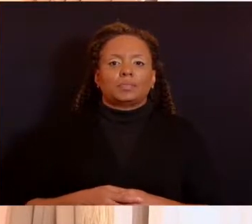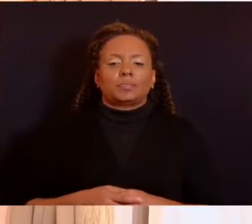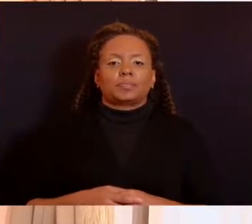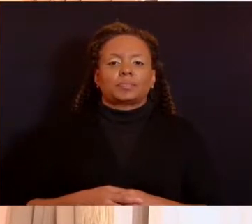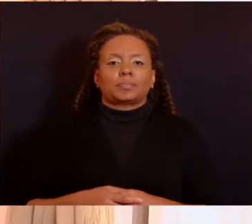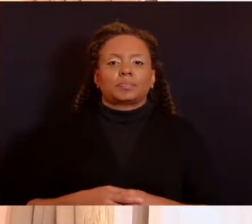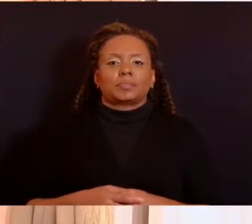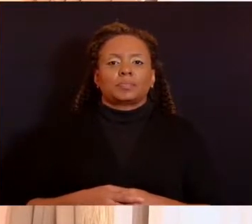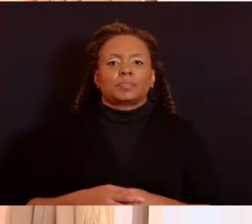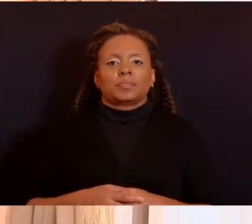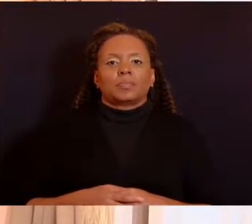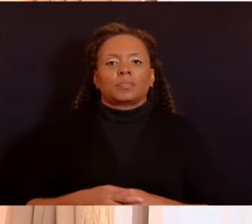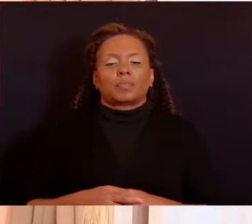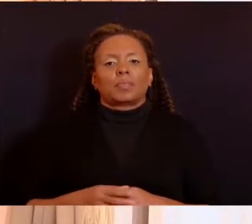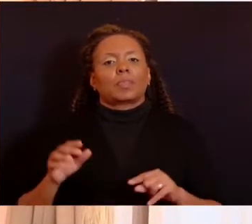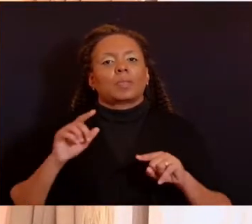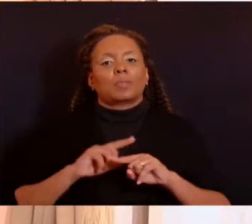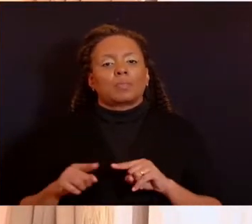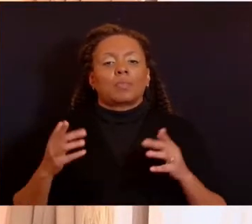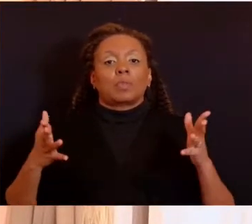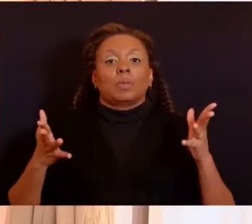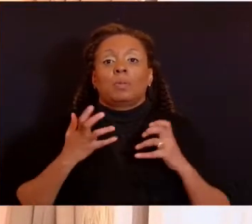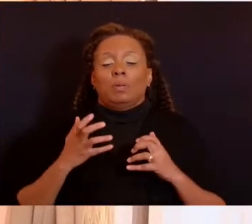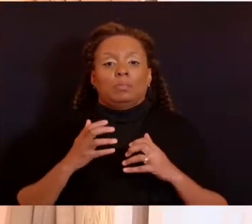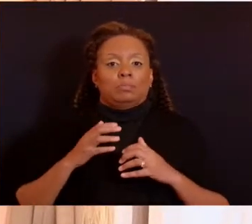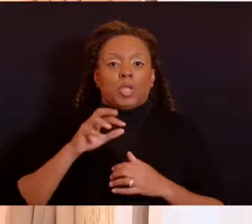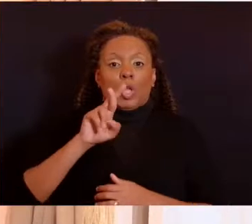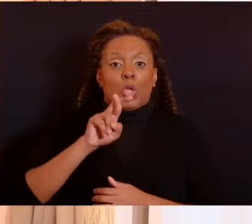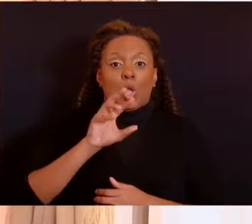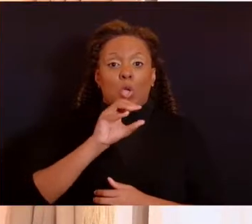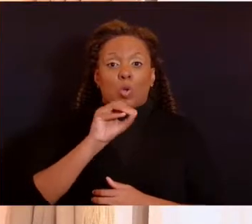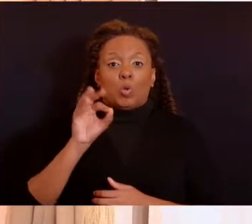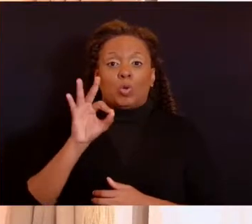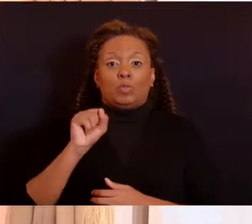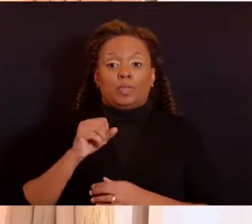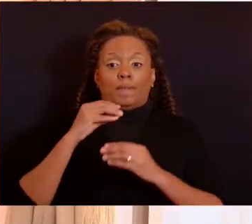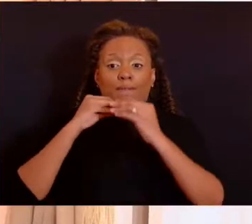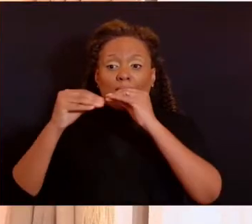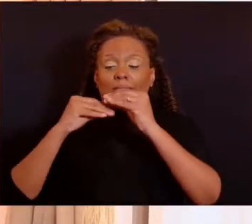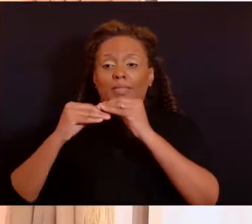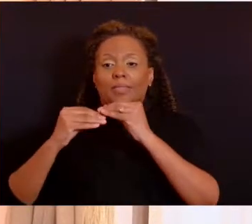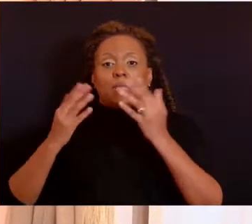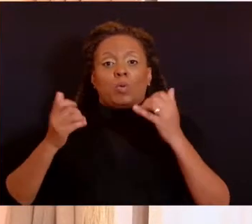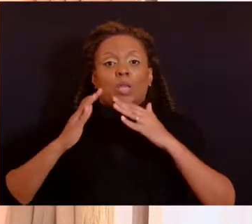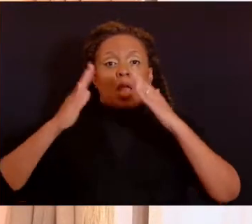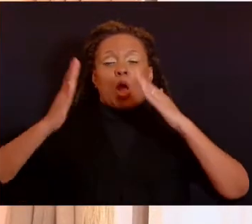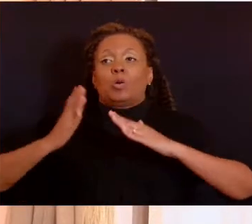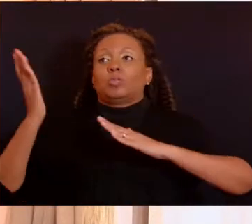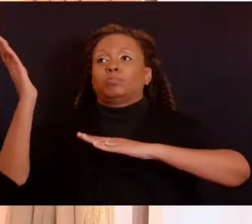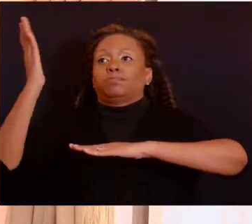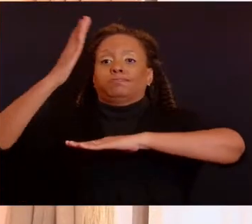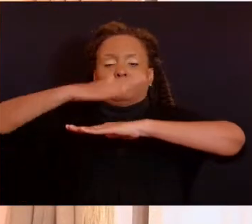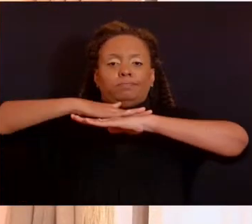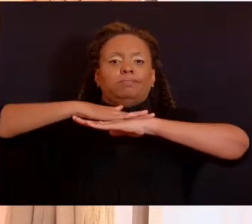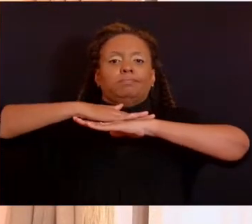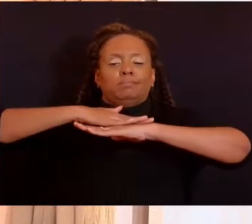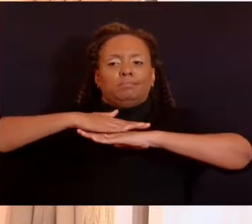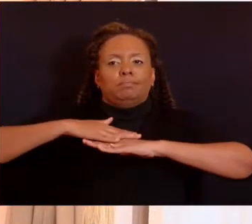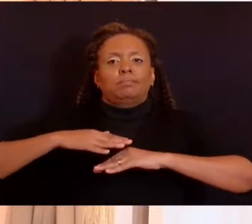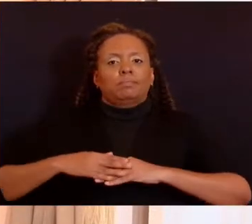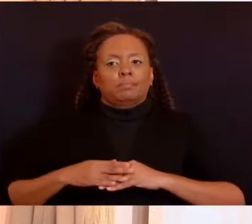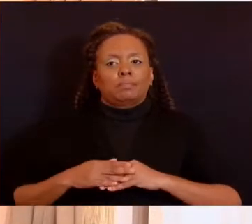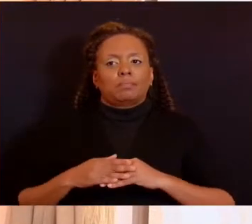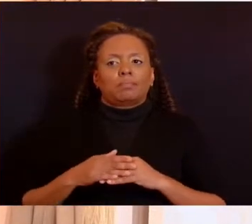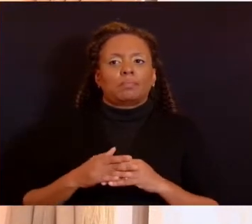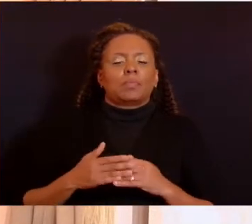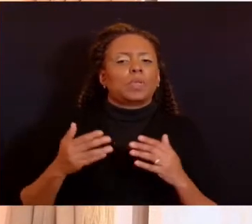to ensure that we cover as many roofs as possible and we protect as many people as possible, given what Mr. Best has told us,